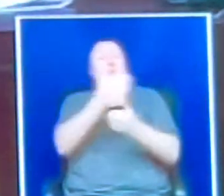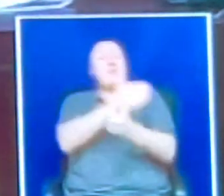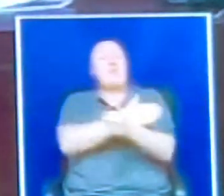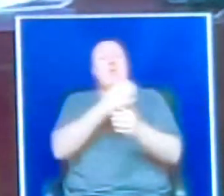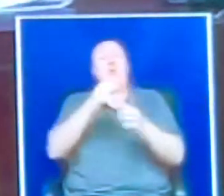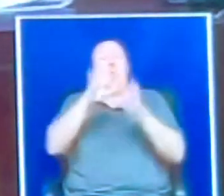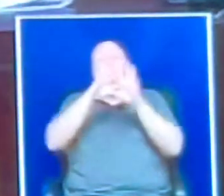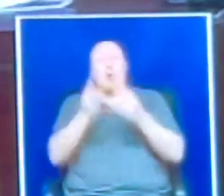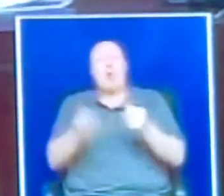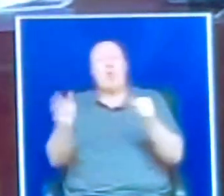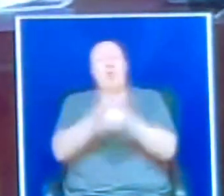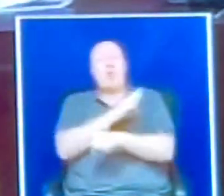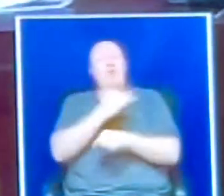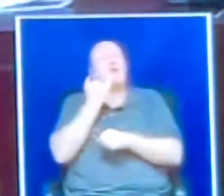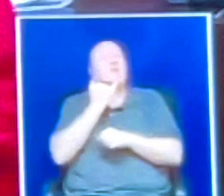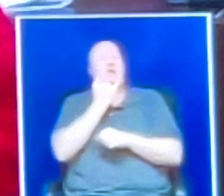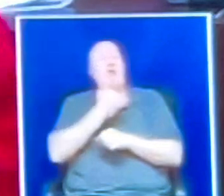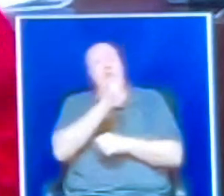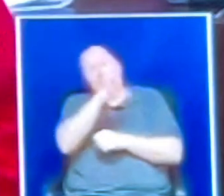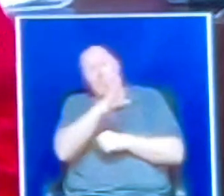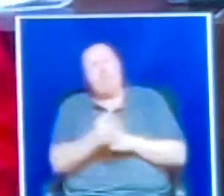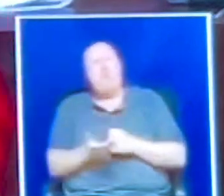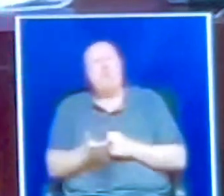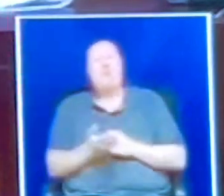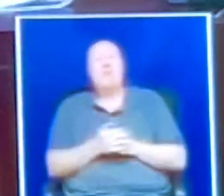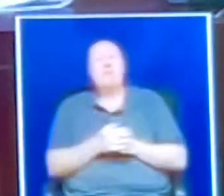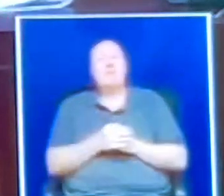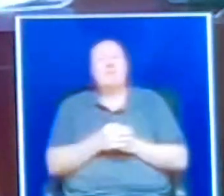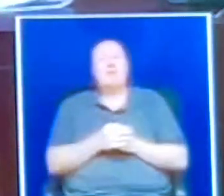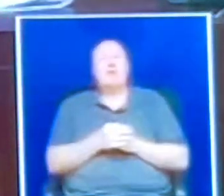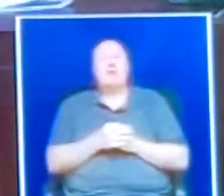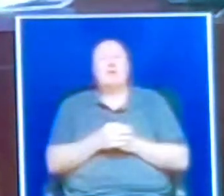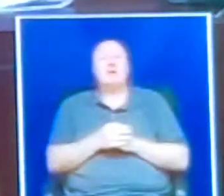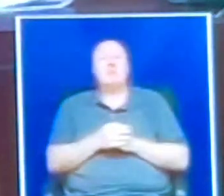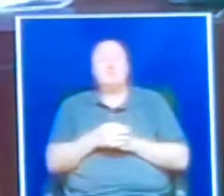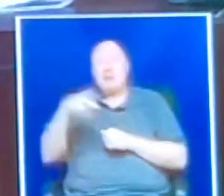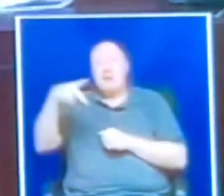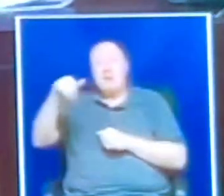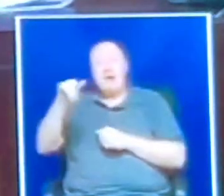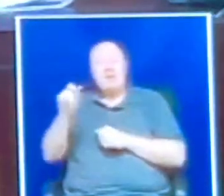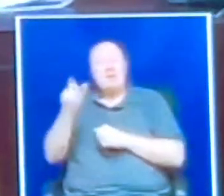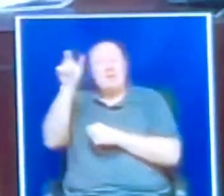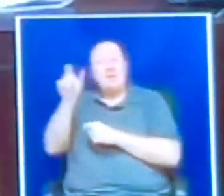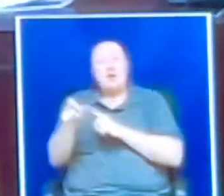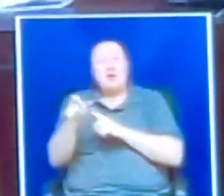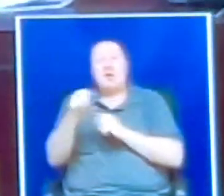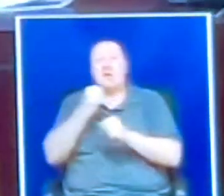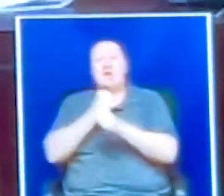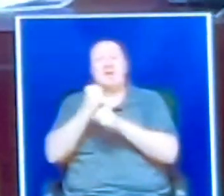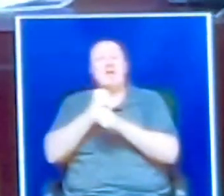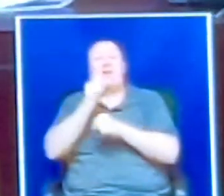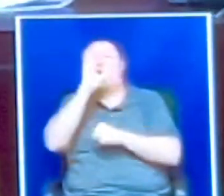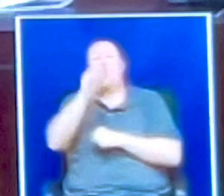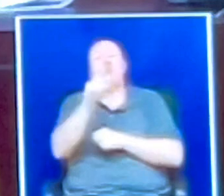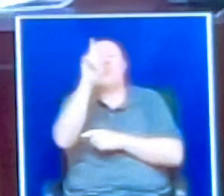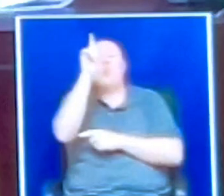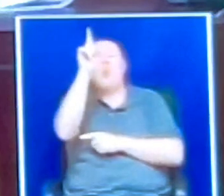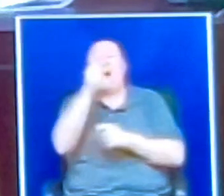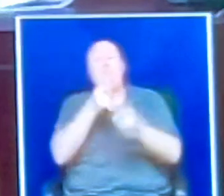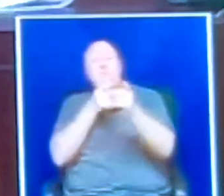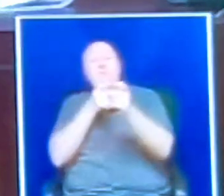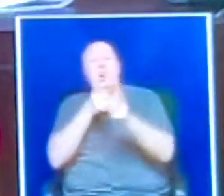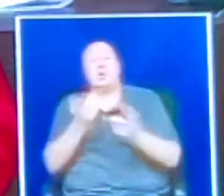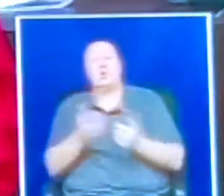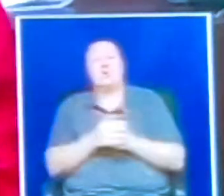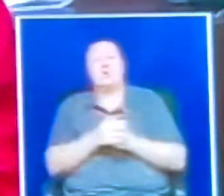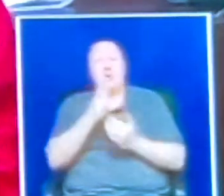isolates Israel? Israelis, Palestinians for the longest time never asked you for a single bullet, which